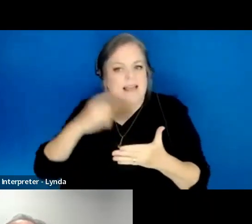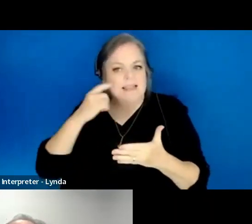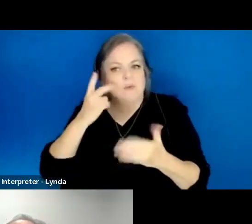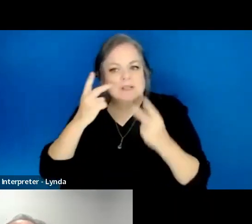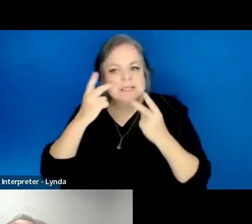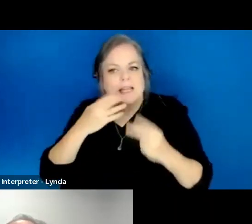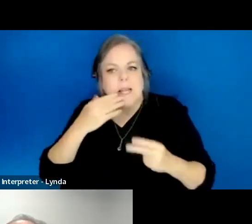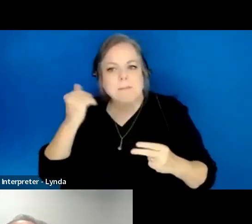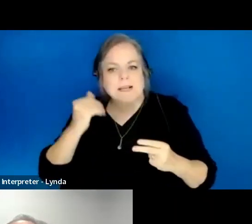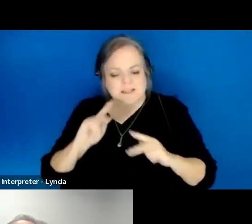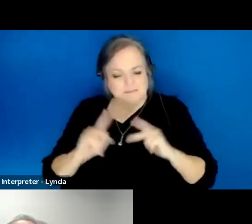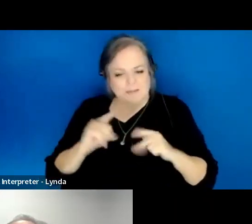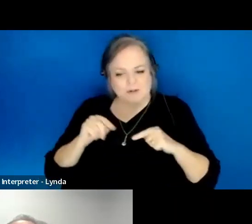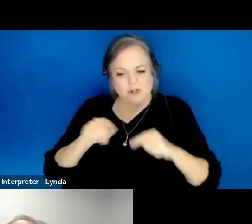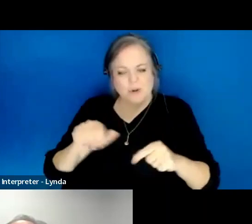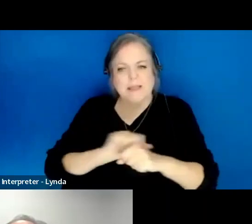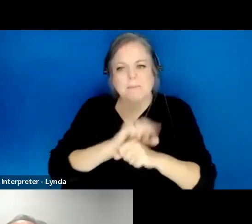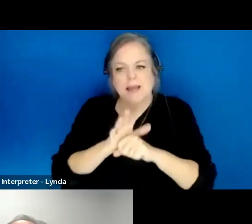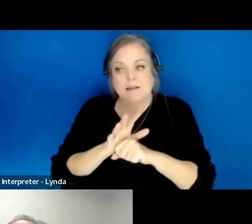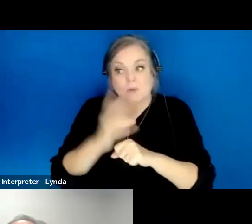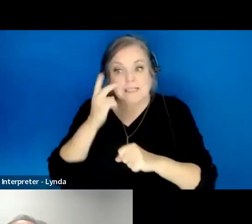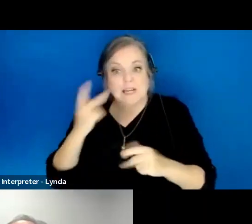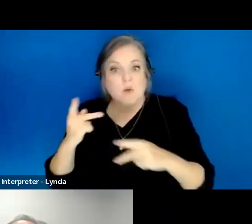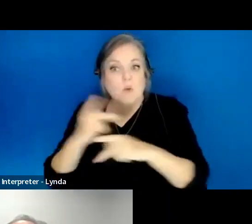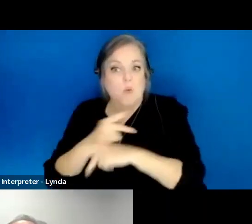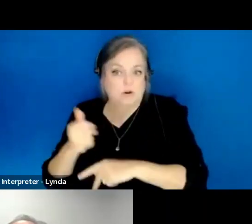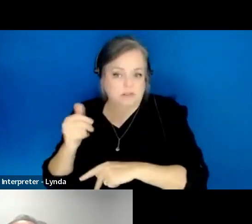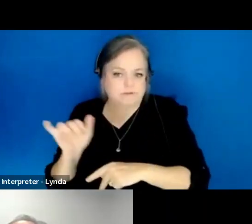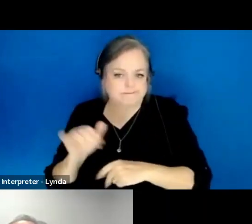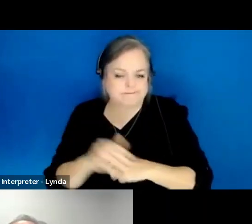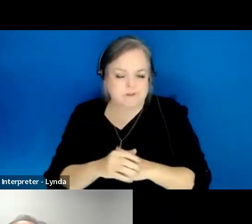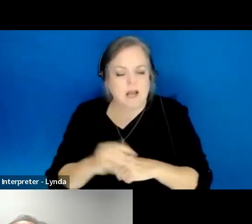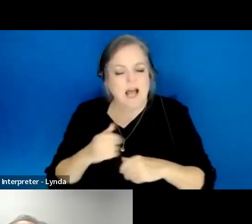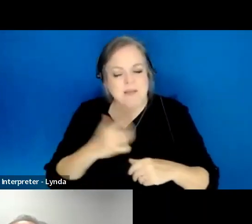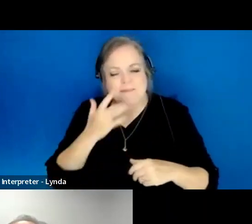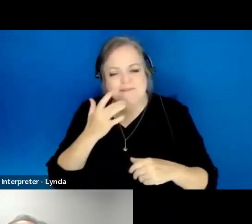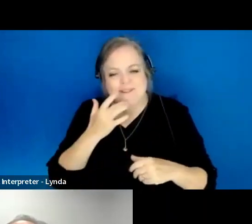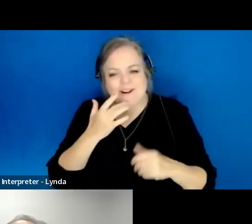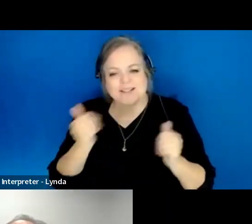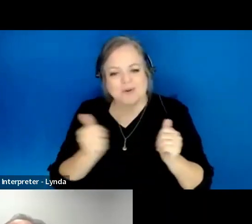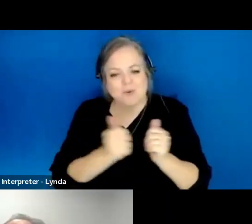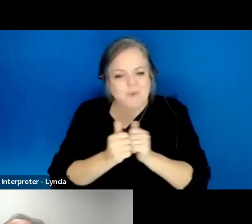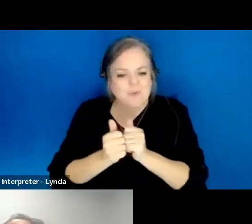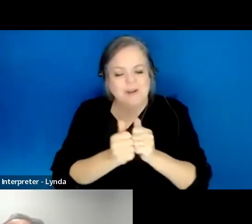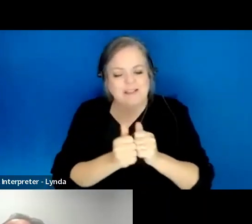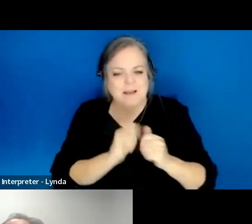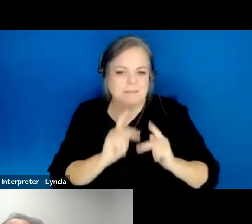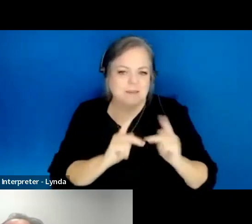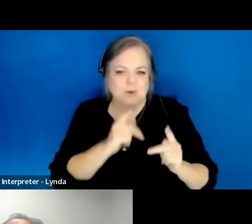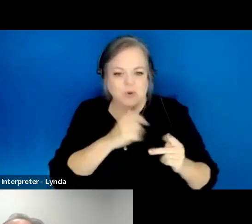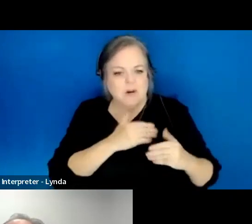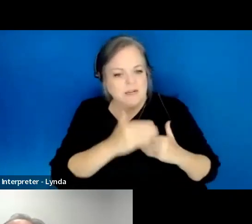of human beings during this pandemic. We've seen the worst. And I think I prefer to be with the people that are kind and loving